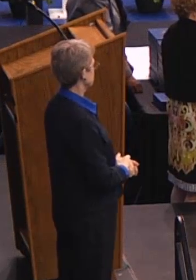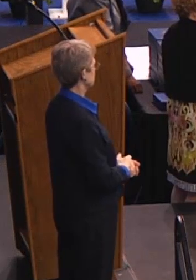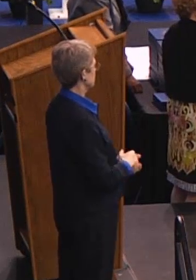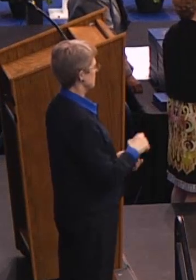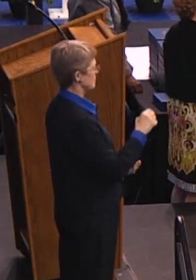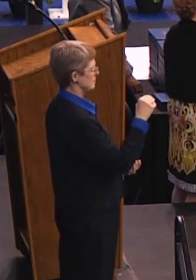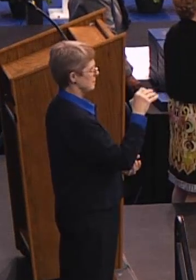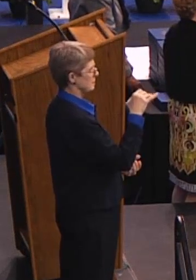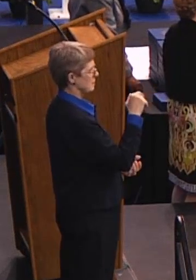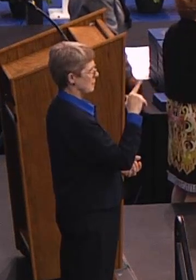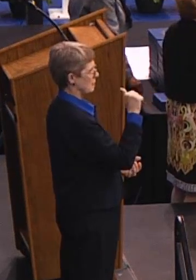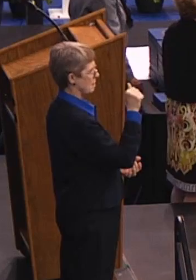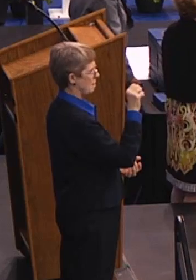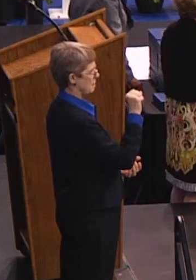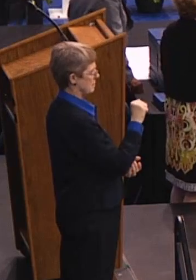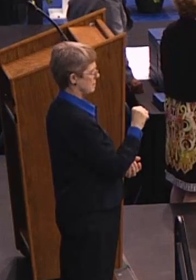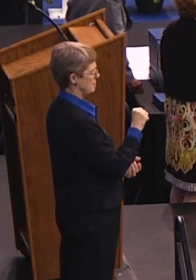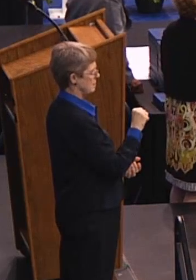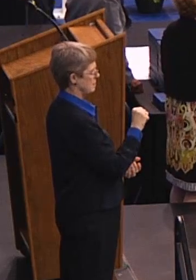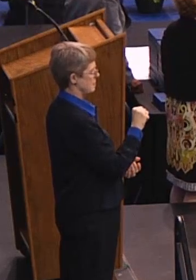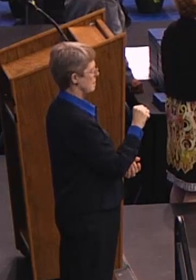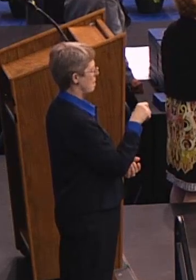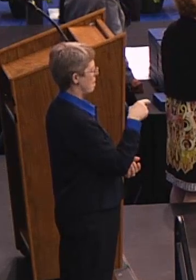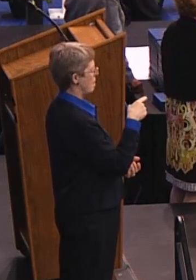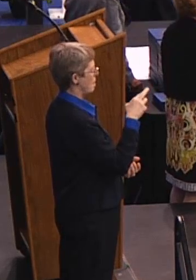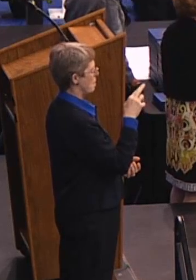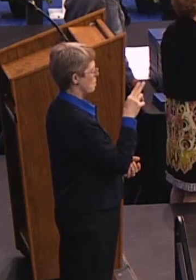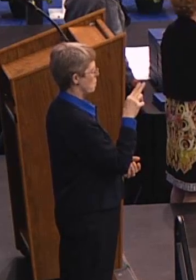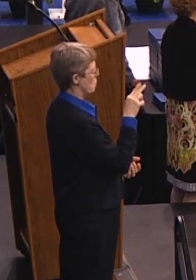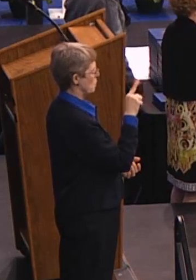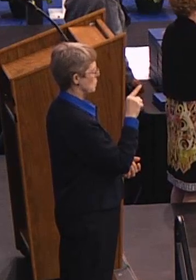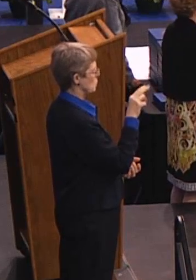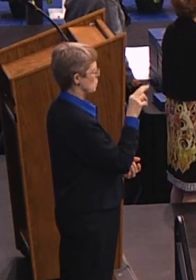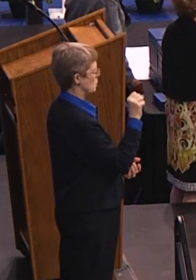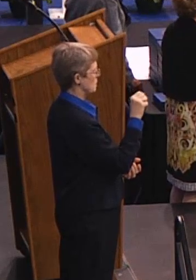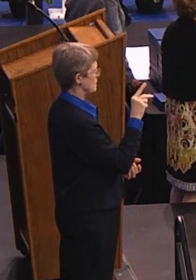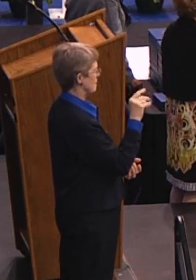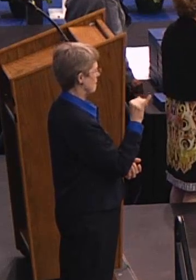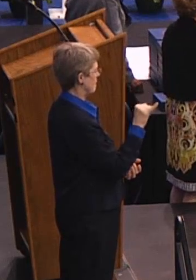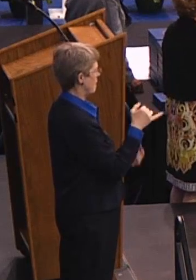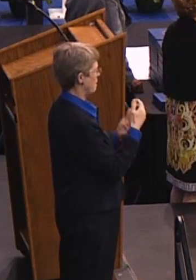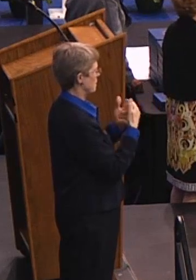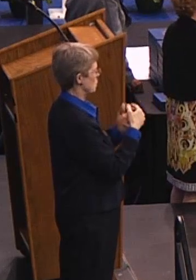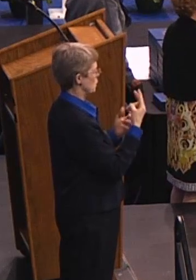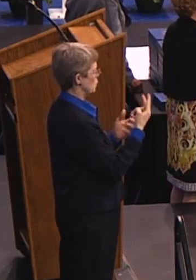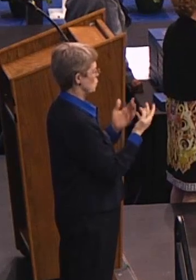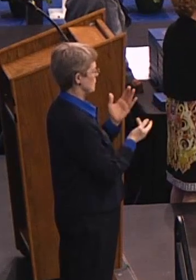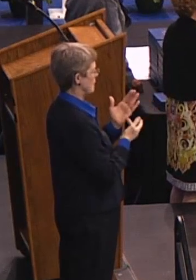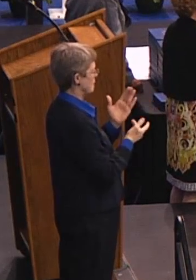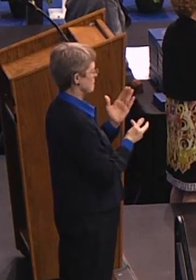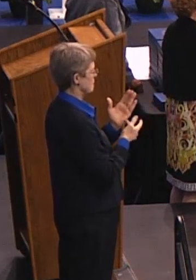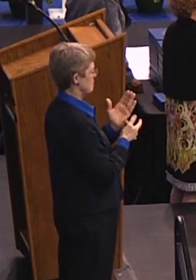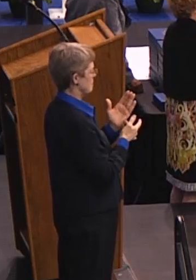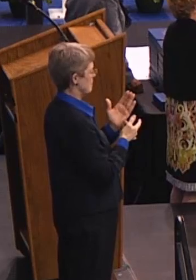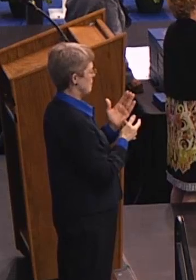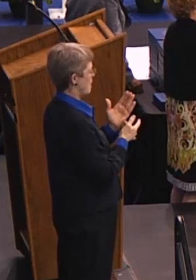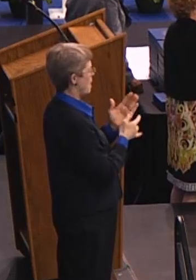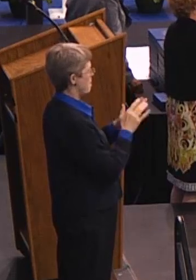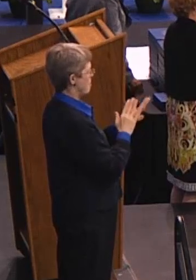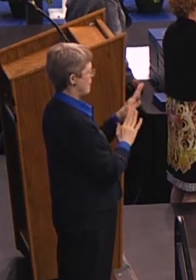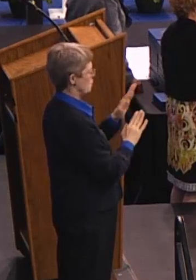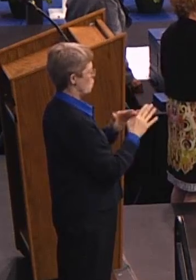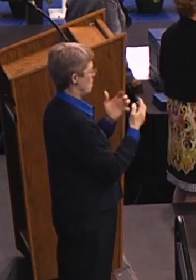Nicholas John Krasuski, Machine 2 Technology, Manual Machining, magna cum laude.